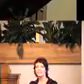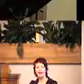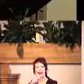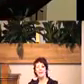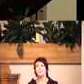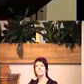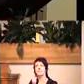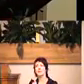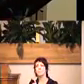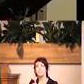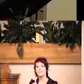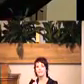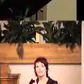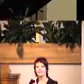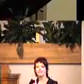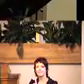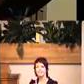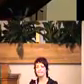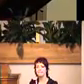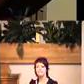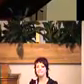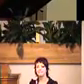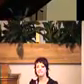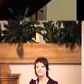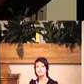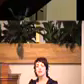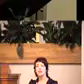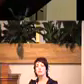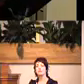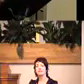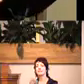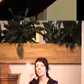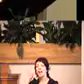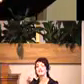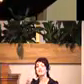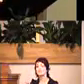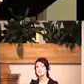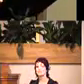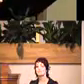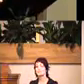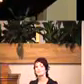Amen? And if not, God better be.